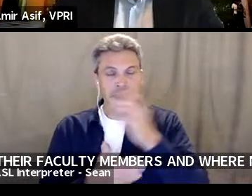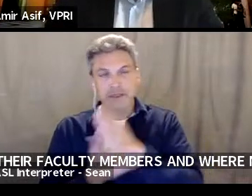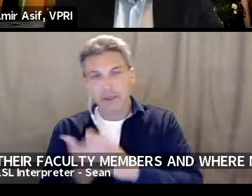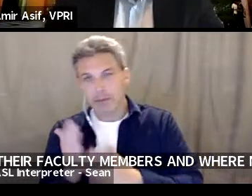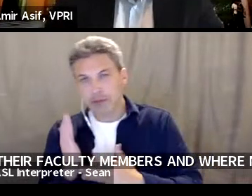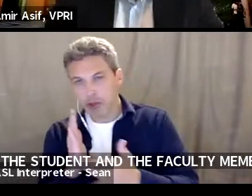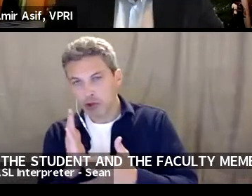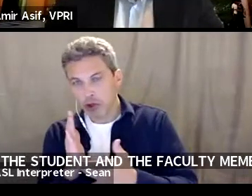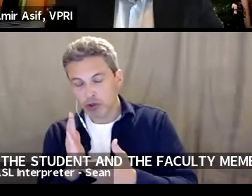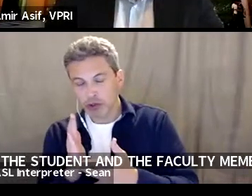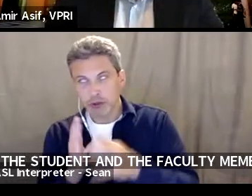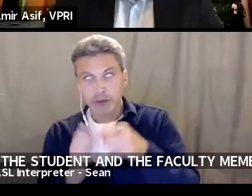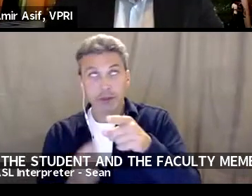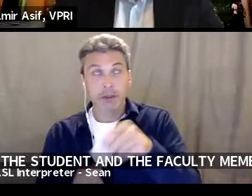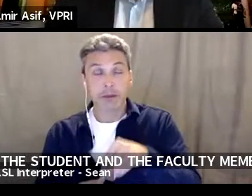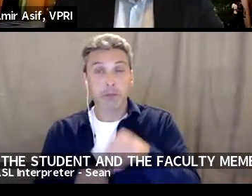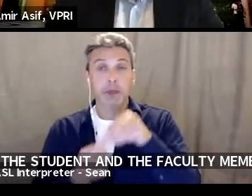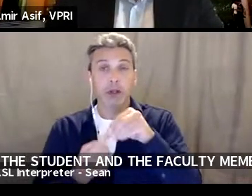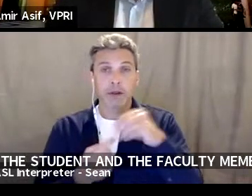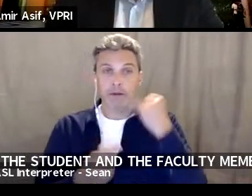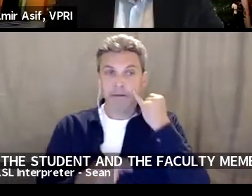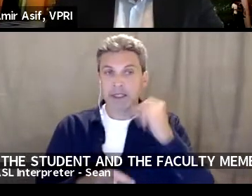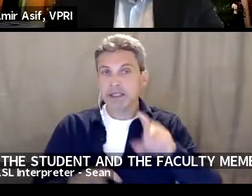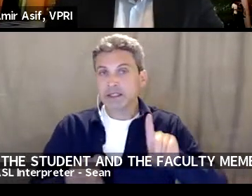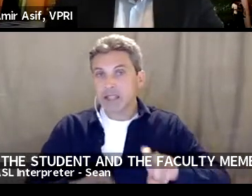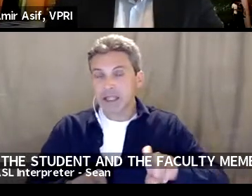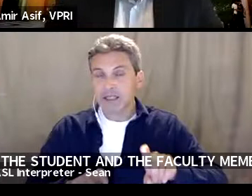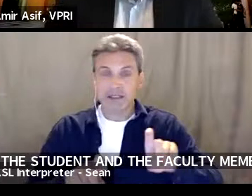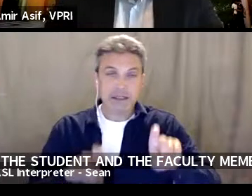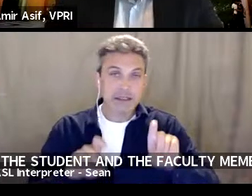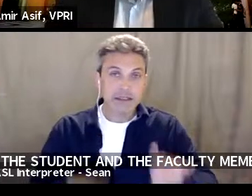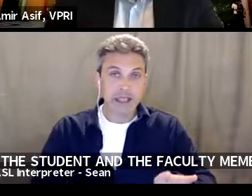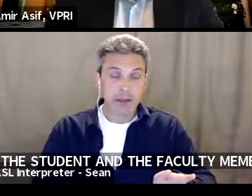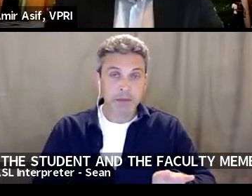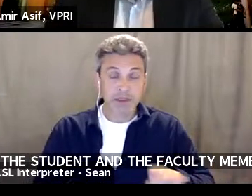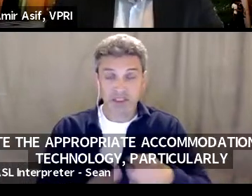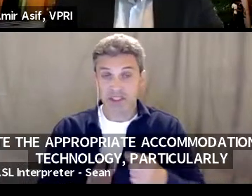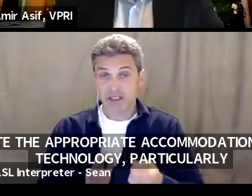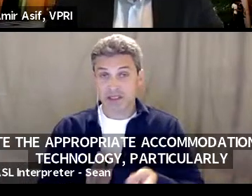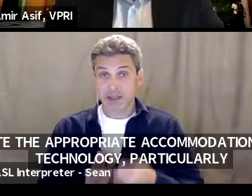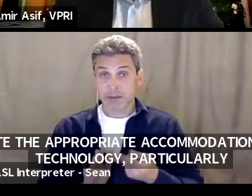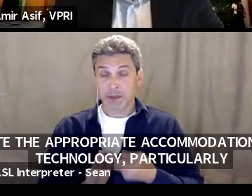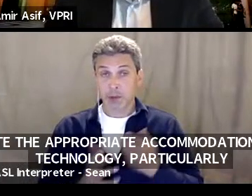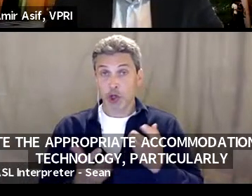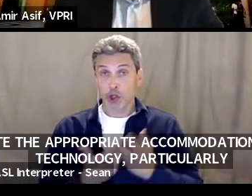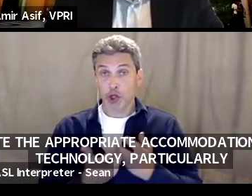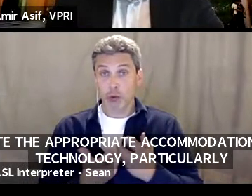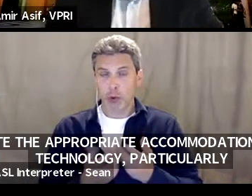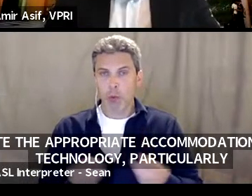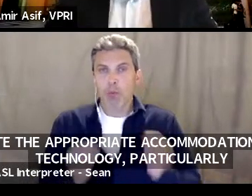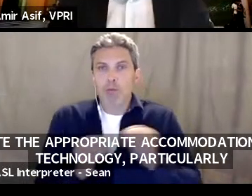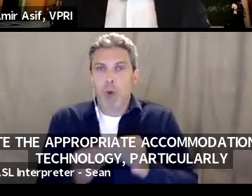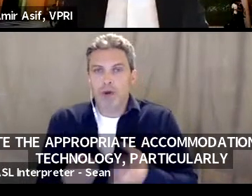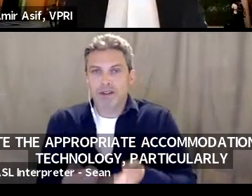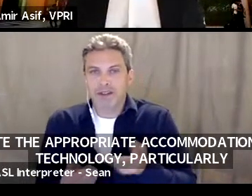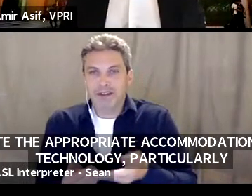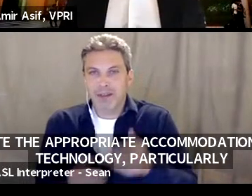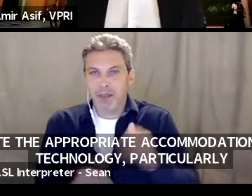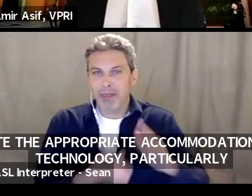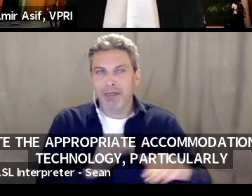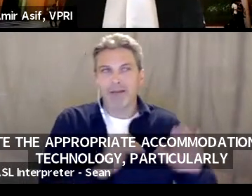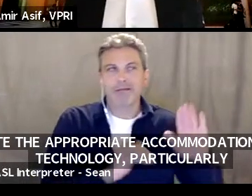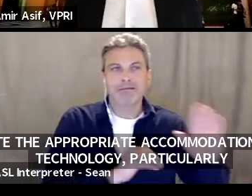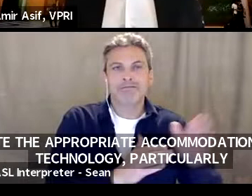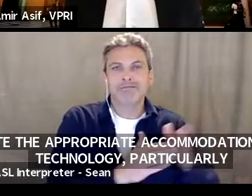particularly during tests or exams, sometimes it can actually be easier for the accommodation, because with some technology,